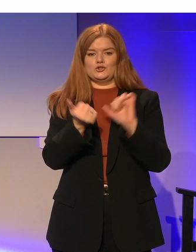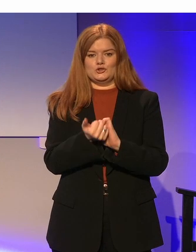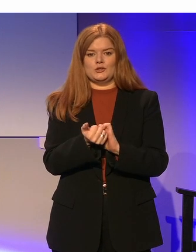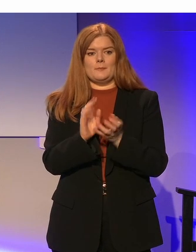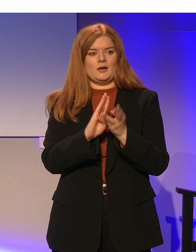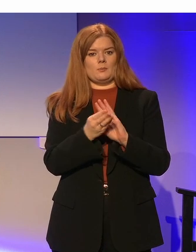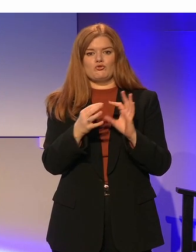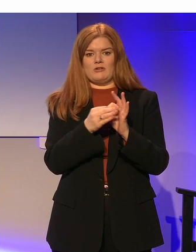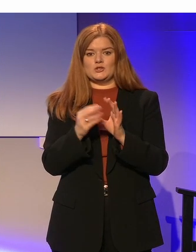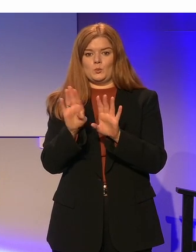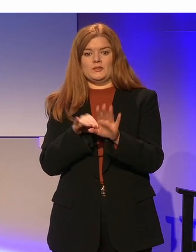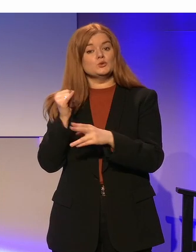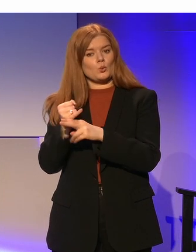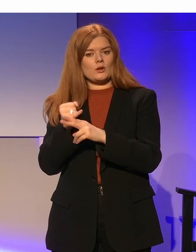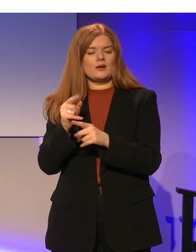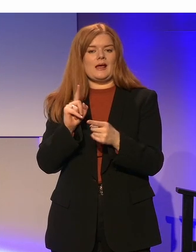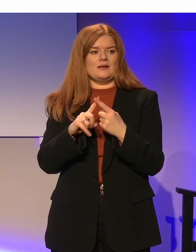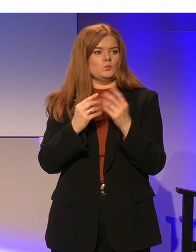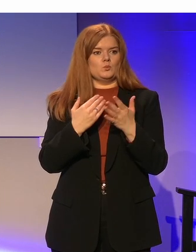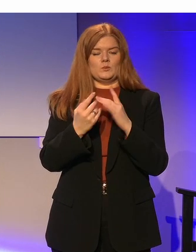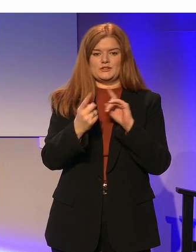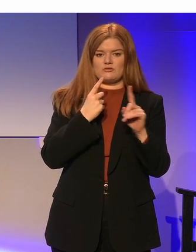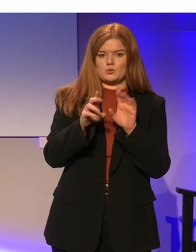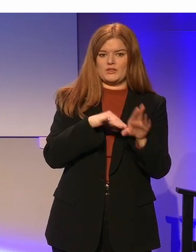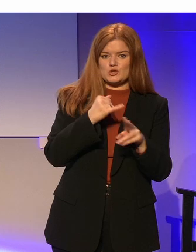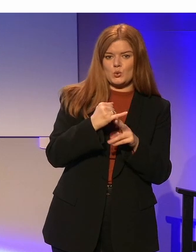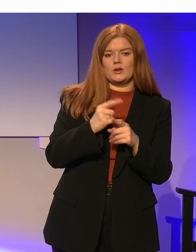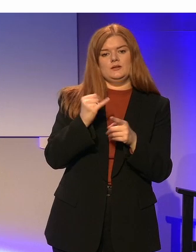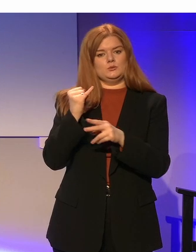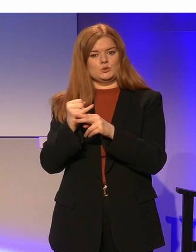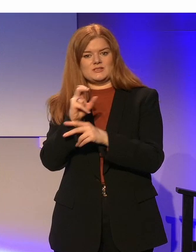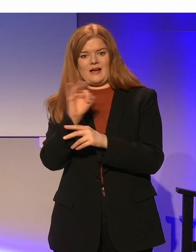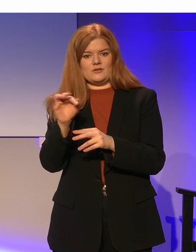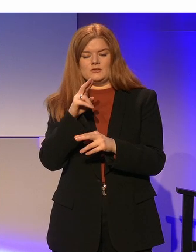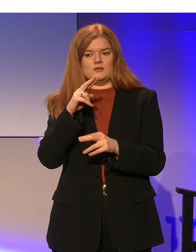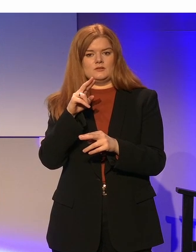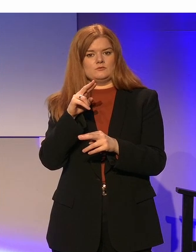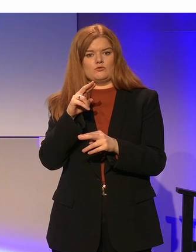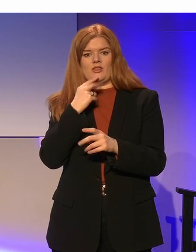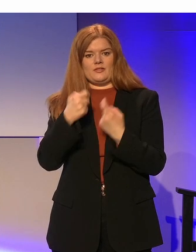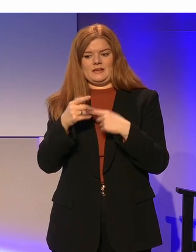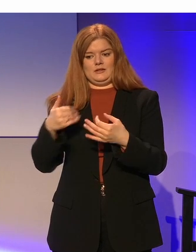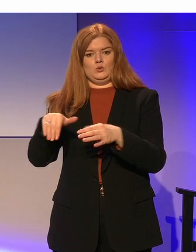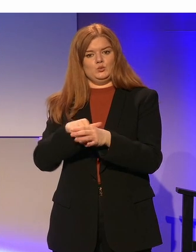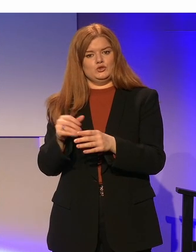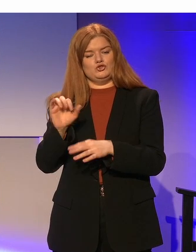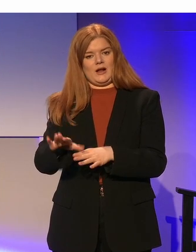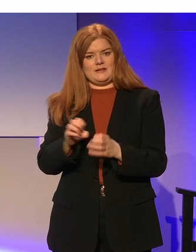transition into a relationship with the school and the interaction with the school and school staff over the inclusion of the child.